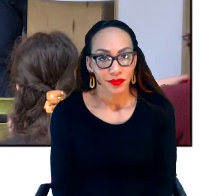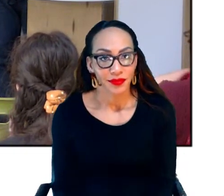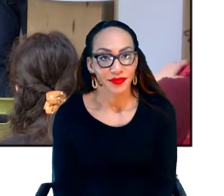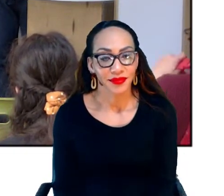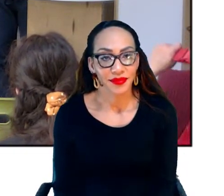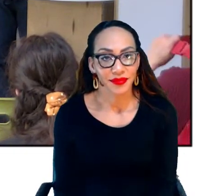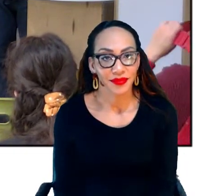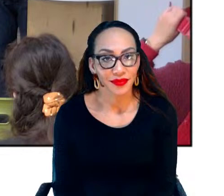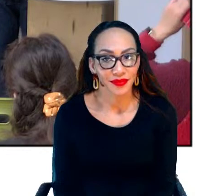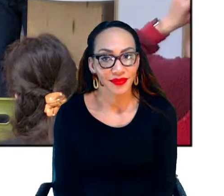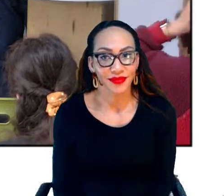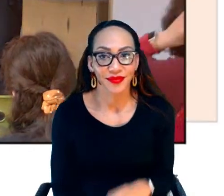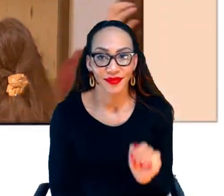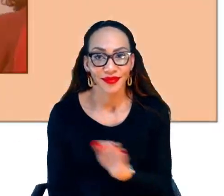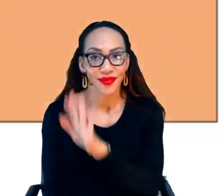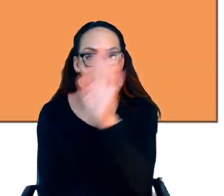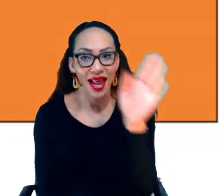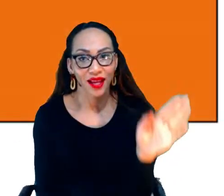Hi.